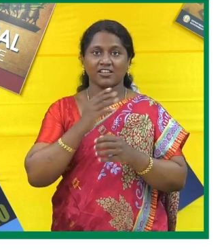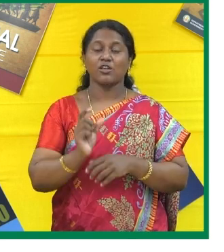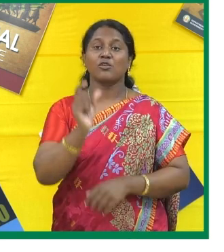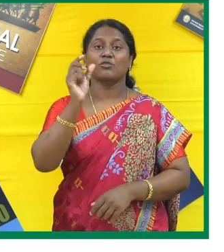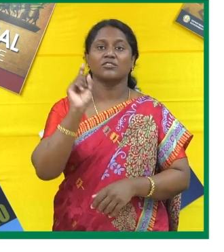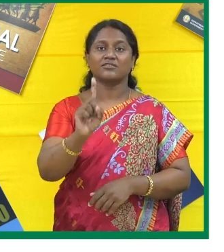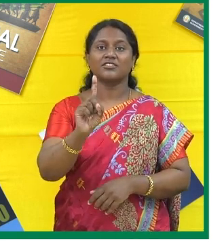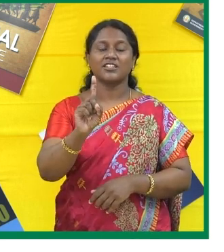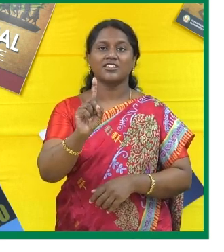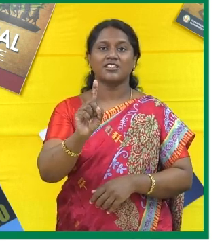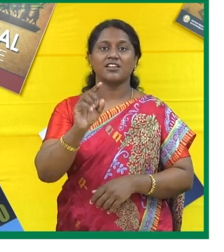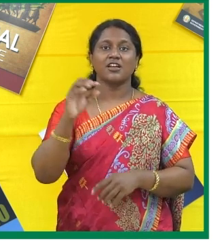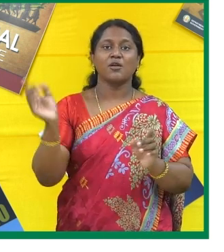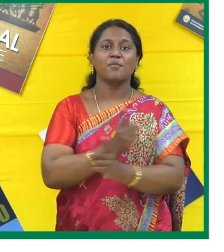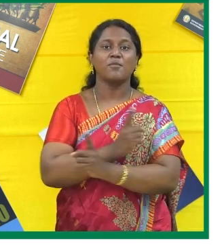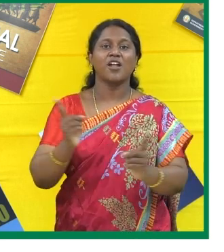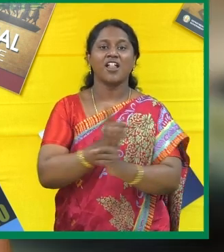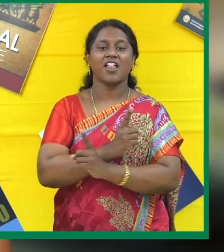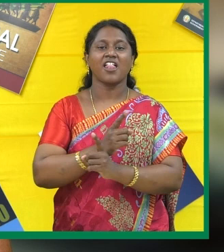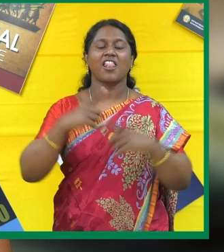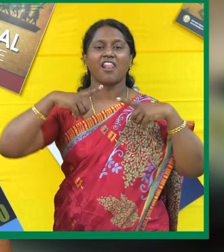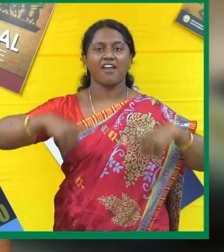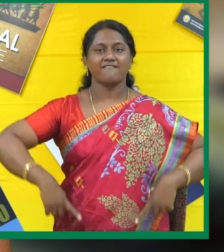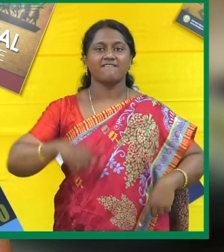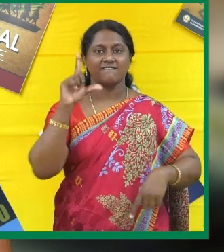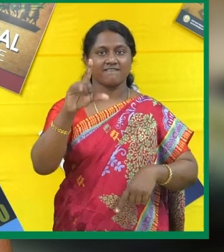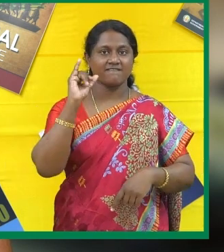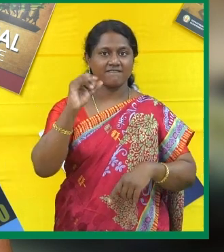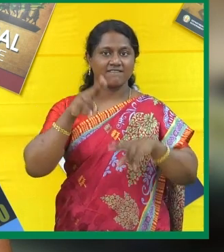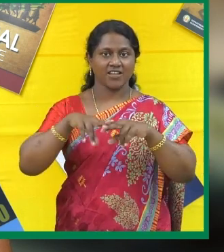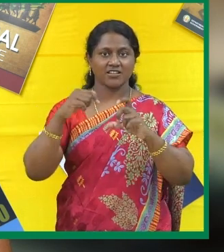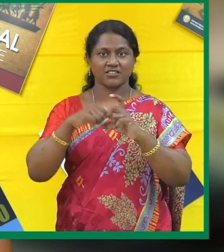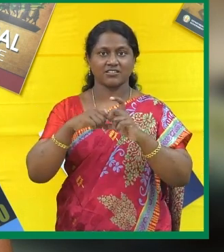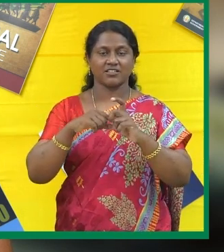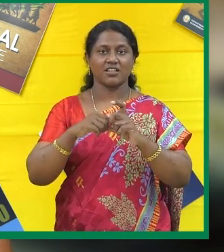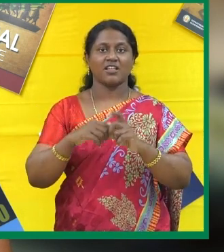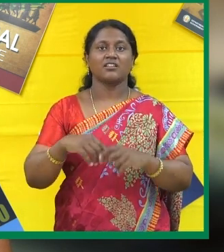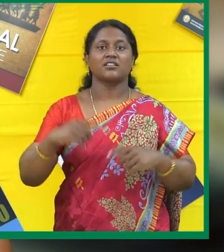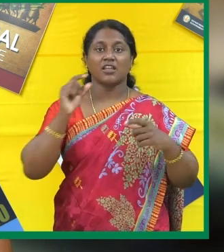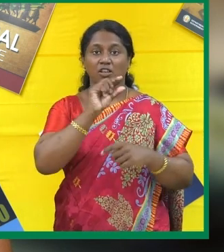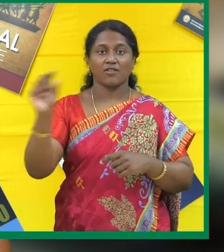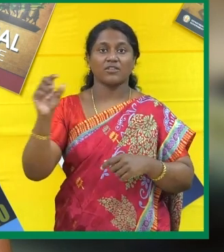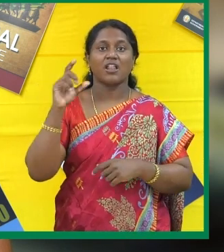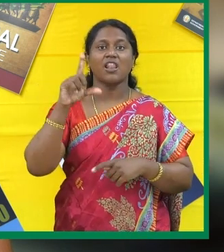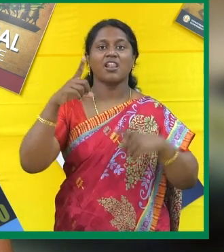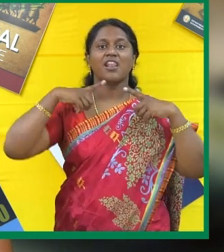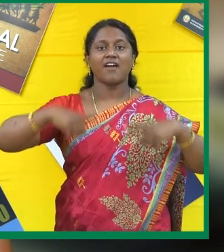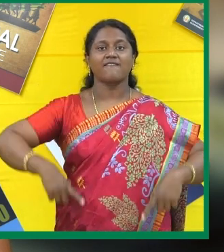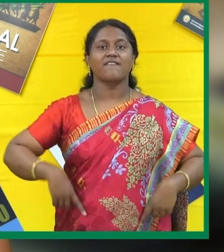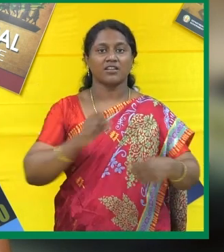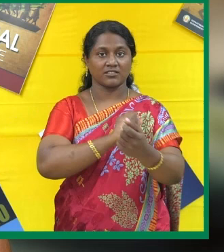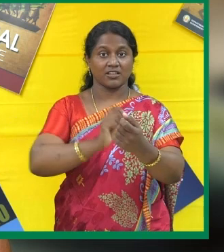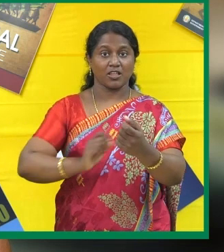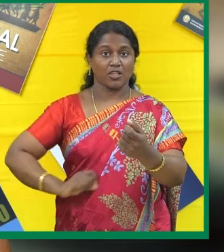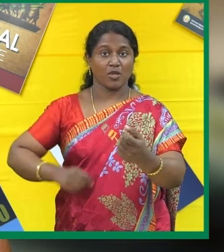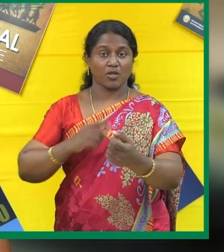1 poem Life. The title of the poem is Life, written by the